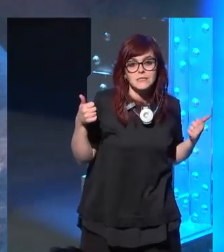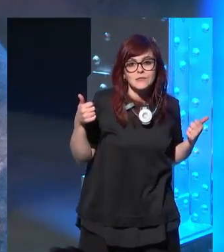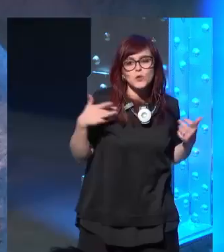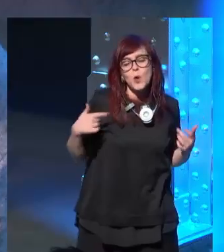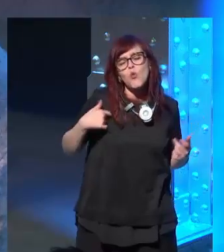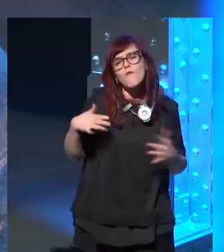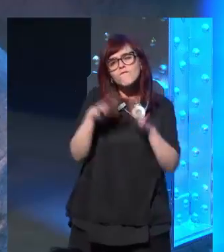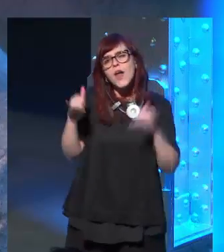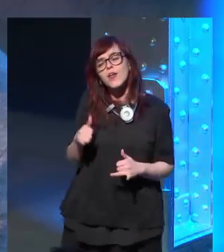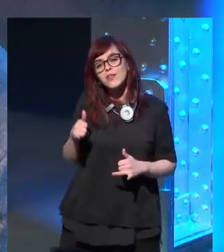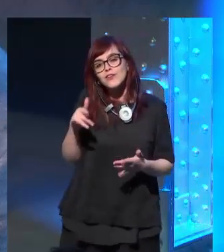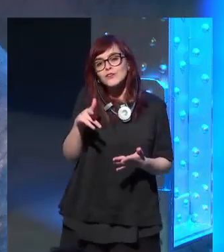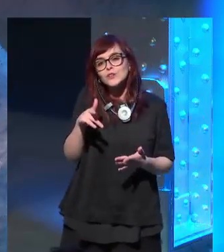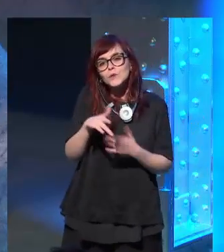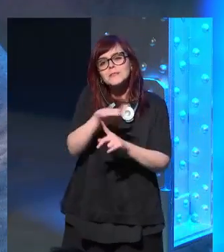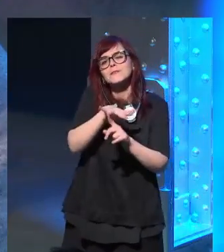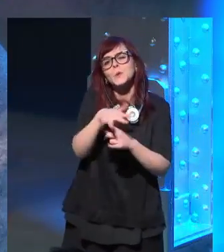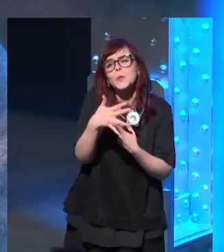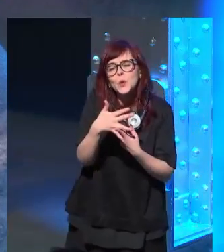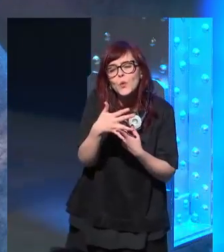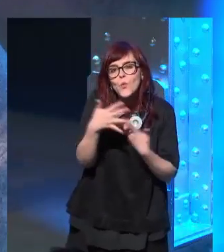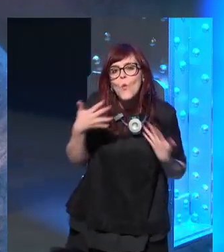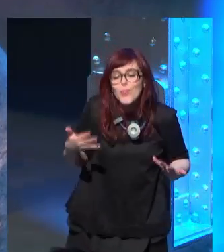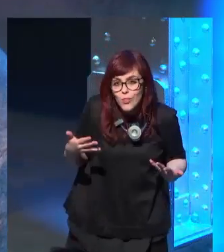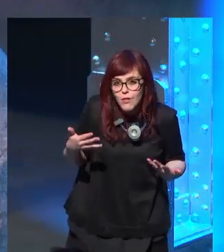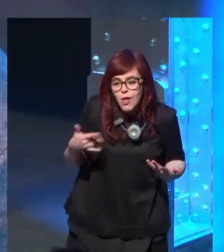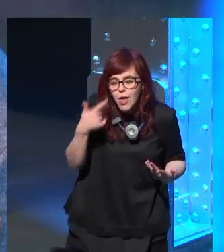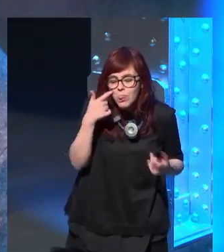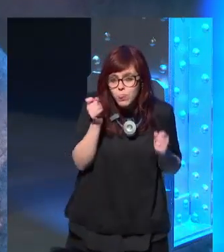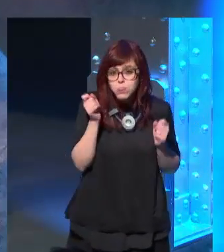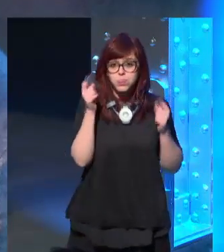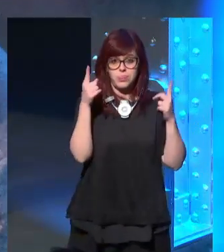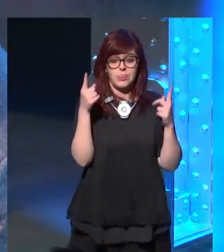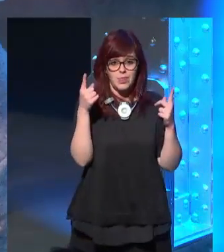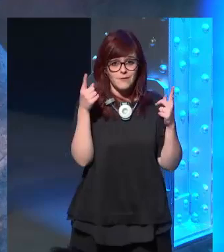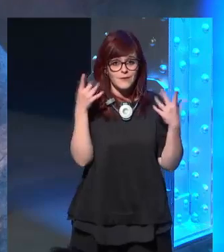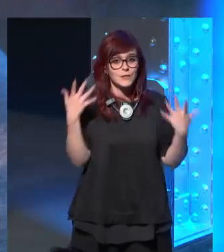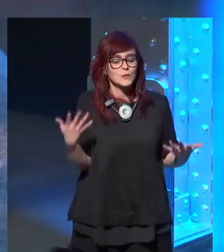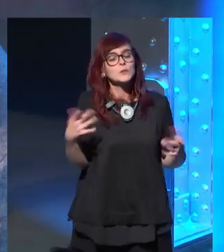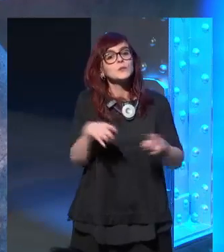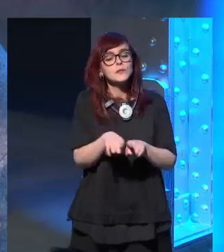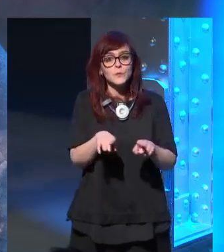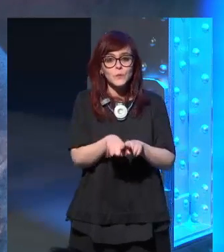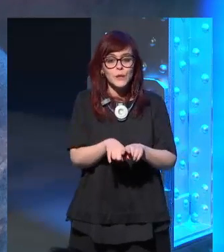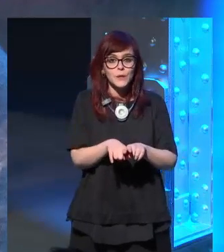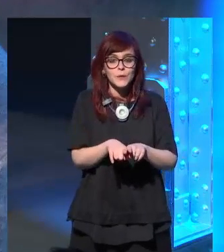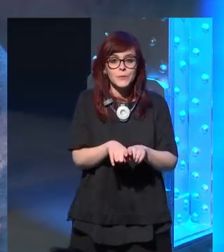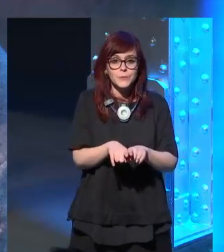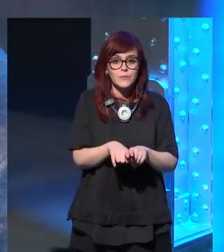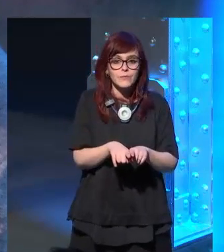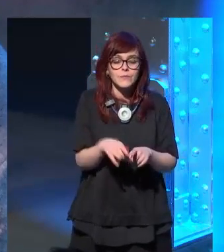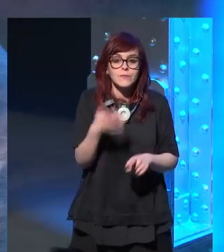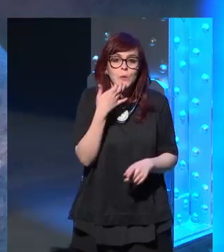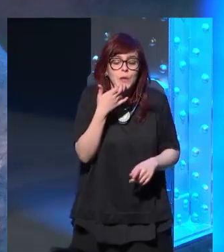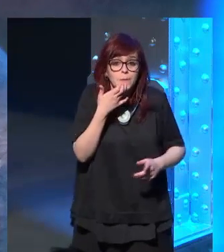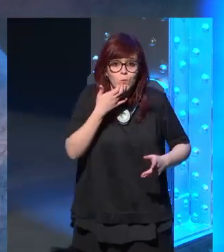let that be the guide. And there are different studies that show that either gratitude journals where you write down perhaps once a week